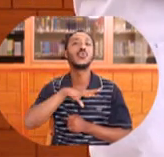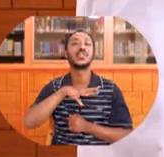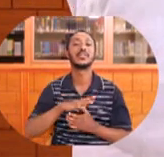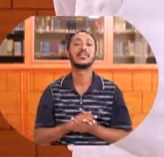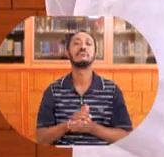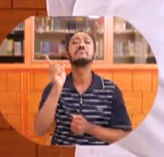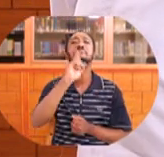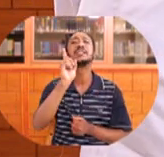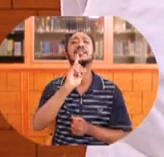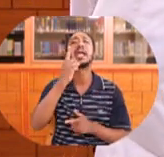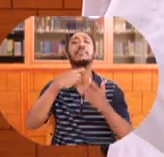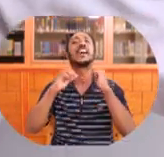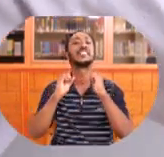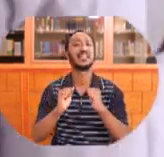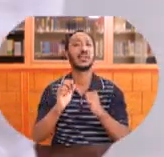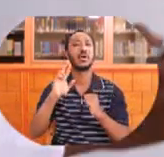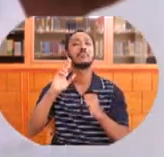pollution?